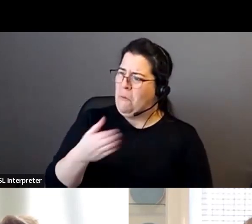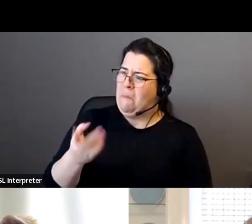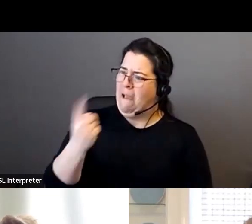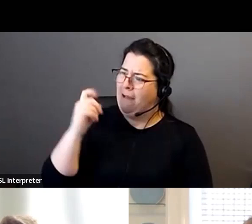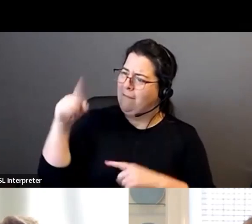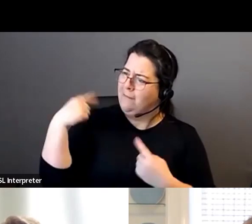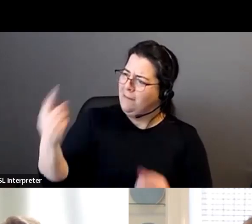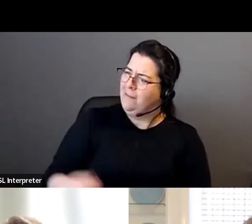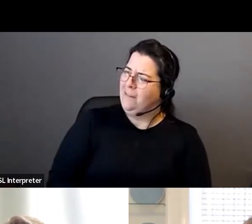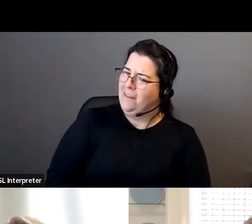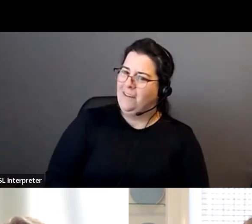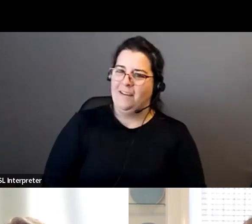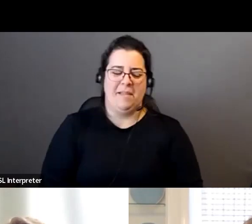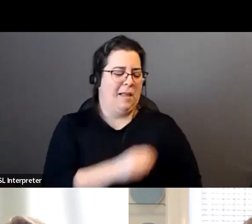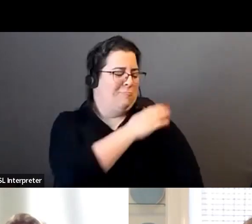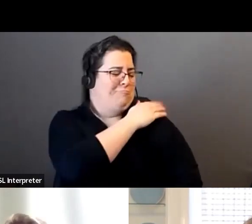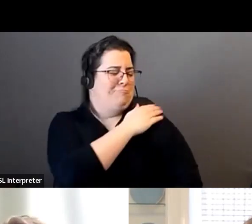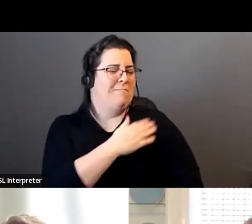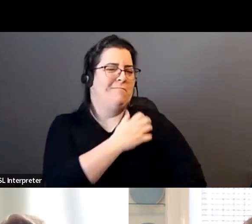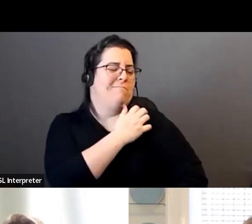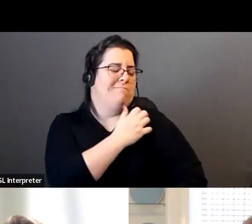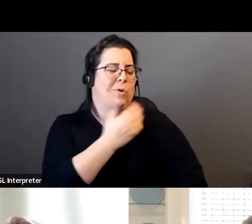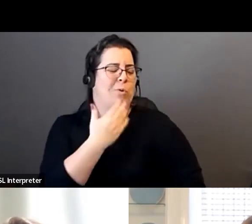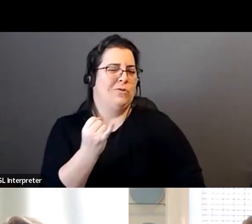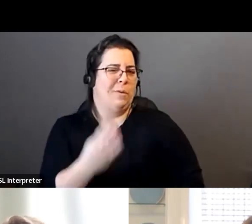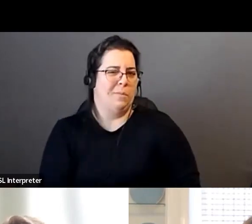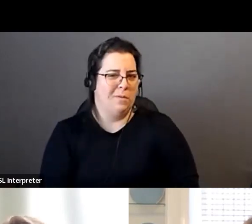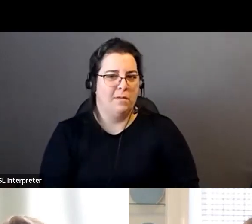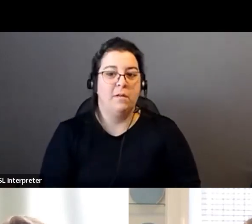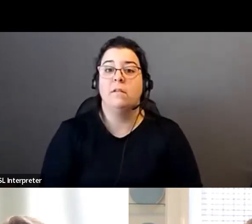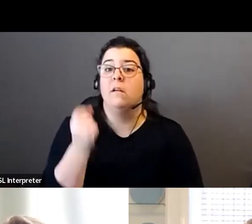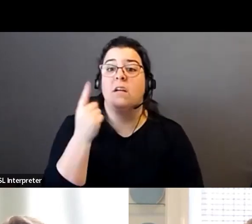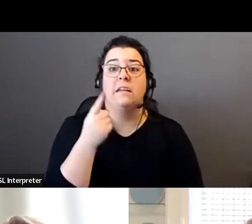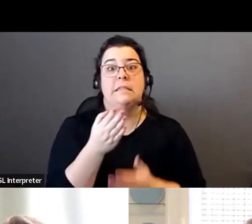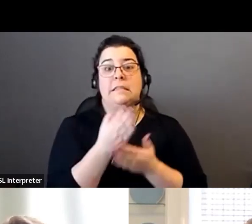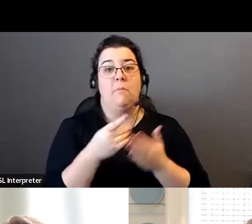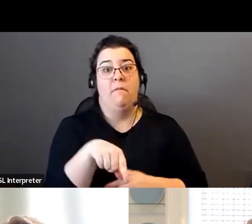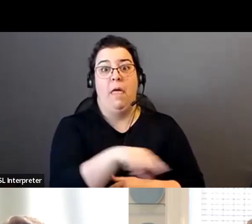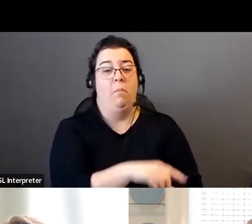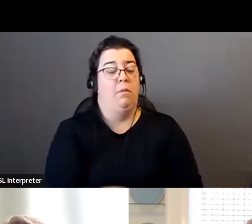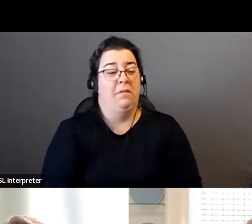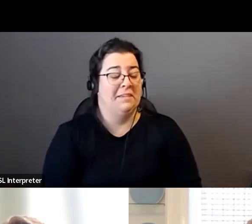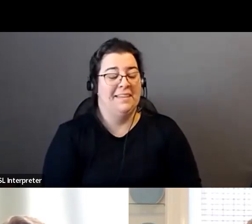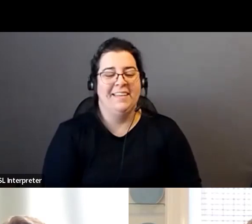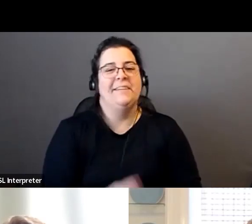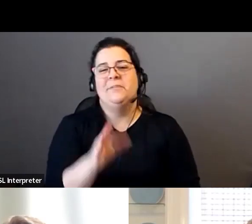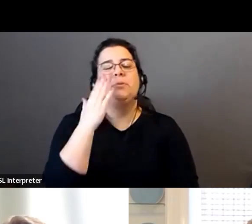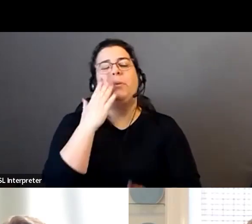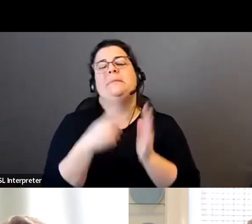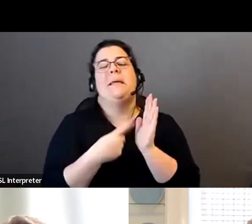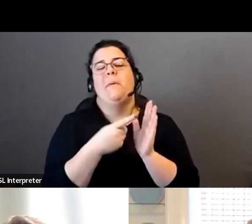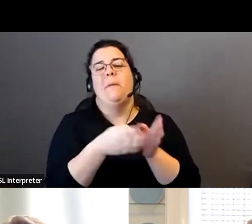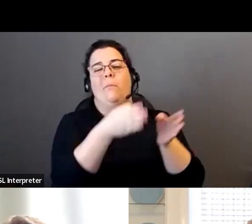it. Pat yourself on the back. But with some people, you're just happy that they got through, because they'll say, you'll always get the guest that time,